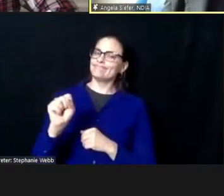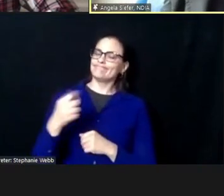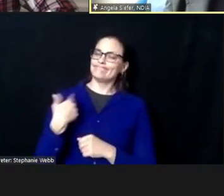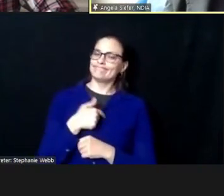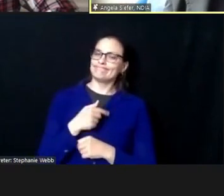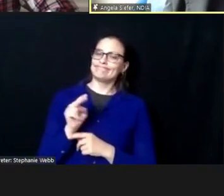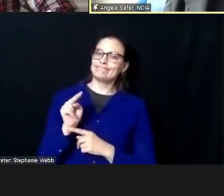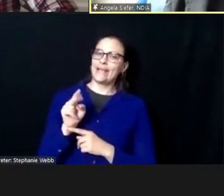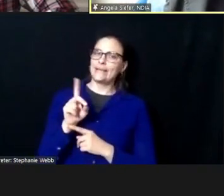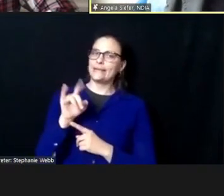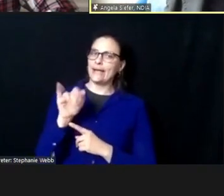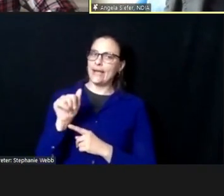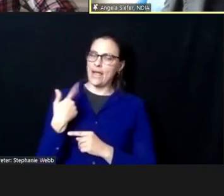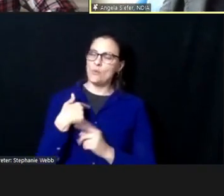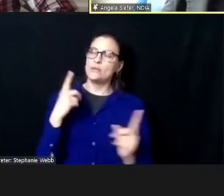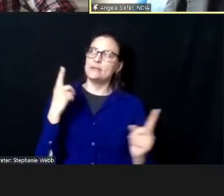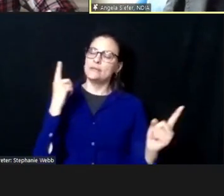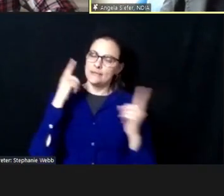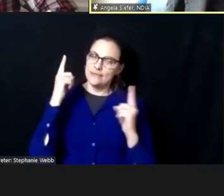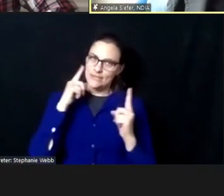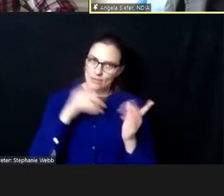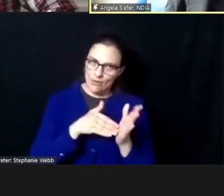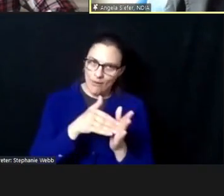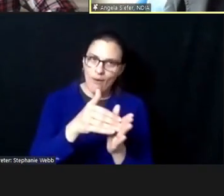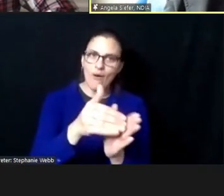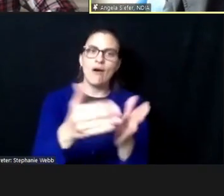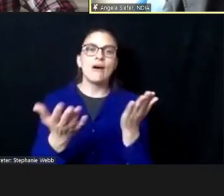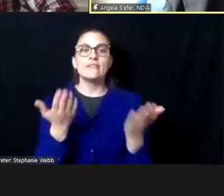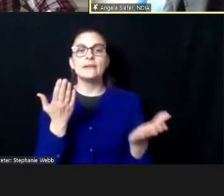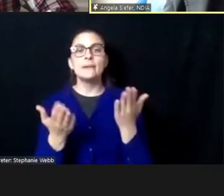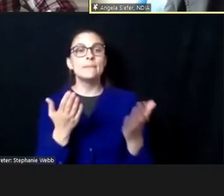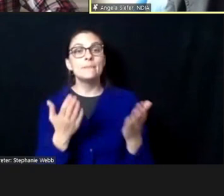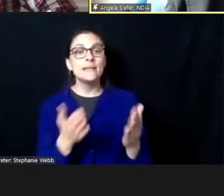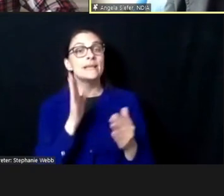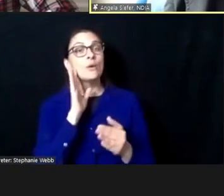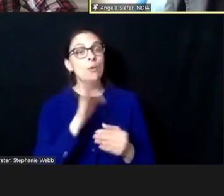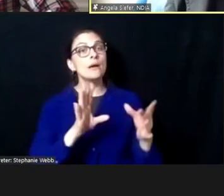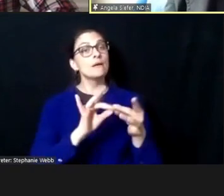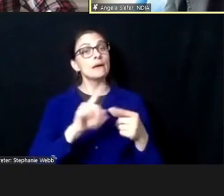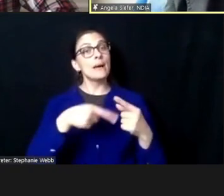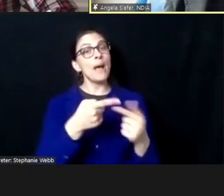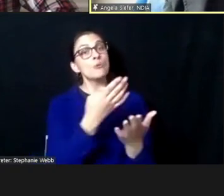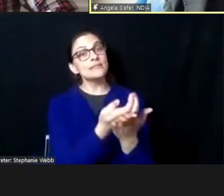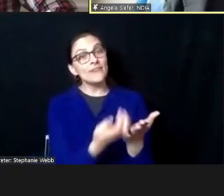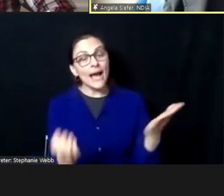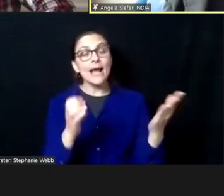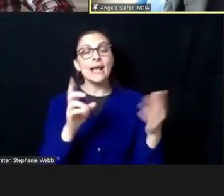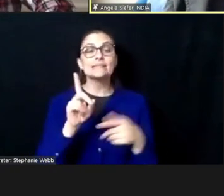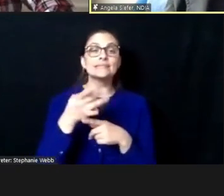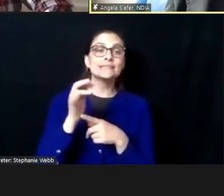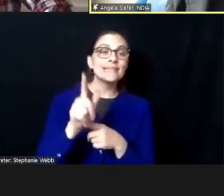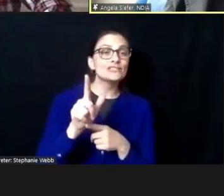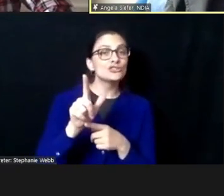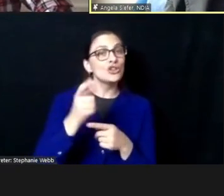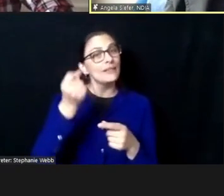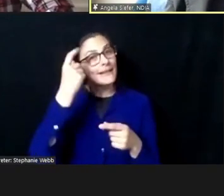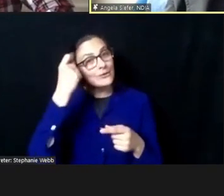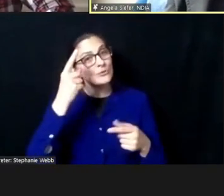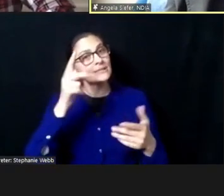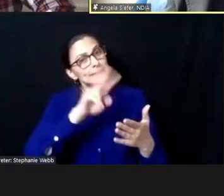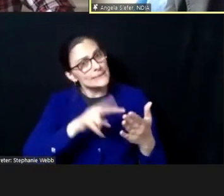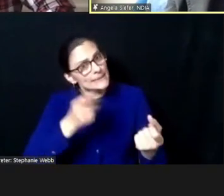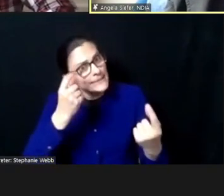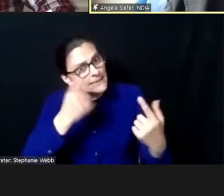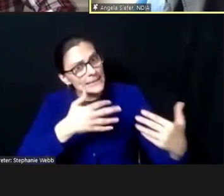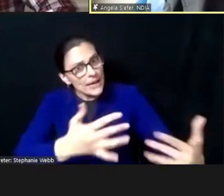about devices or digital literacy, and then they end up talking about their broadband service. Folks are way overpaying. Right, the bundled services